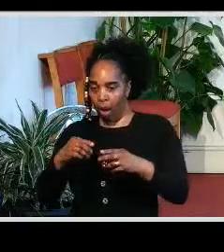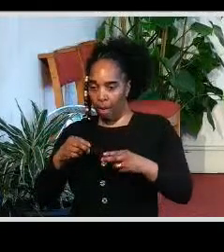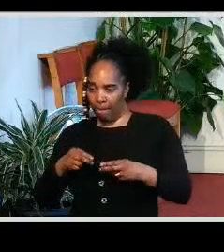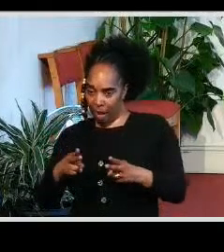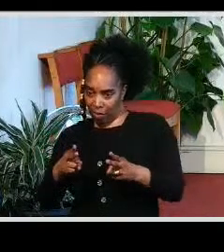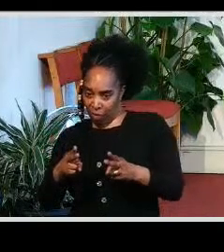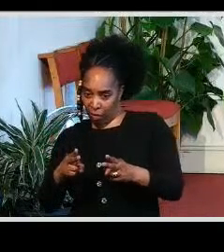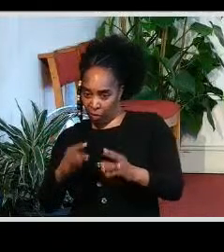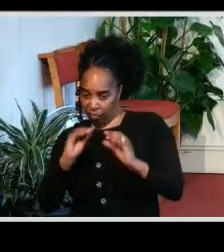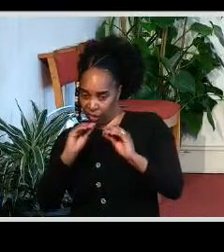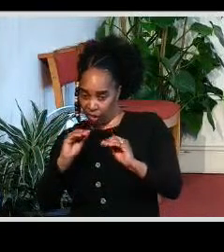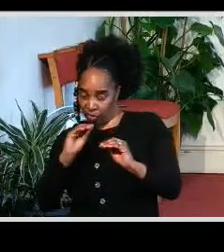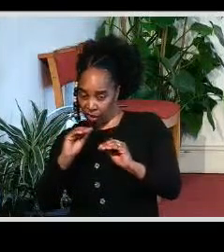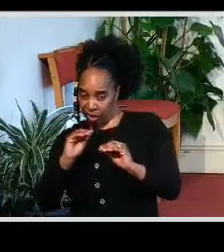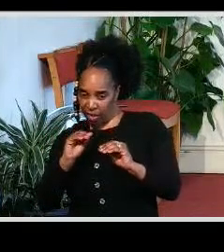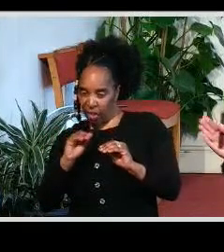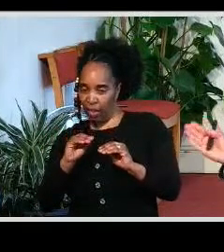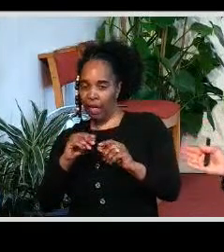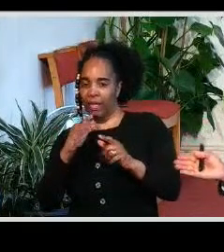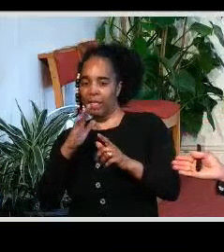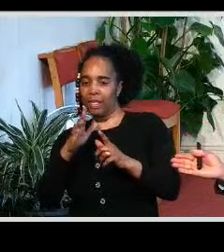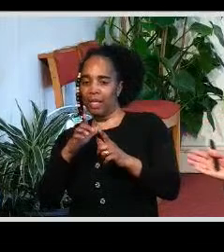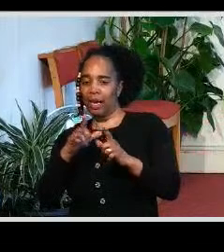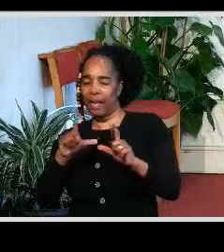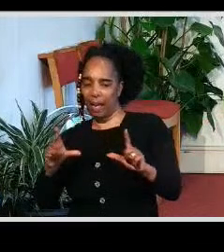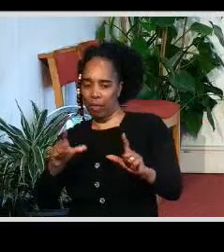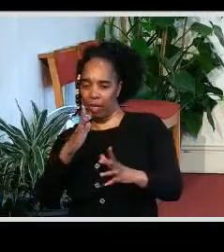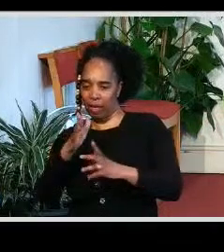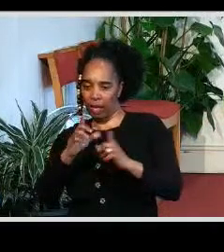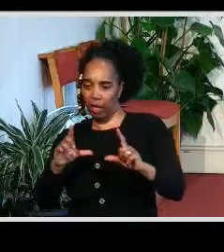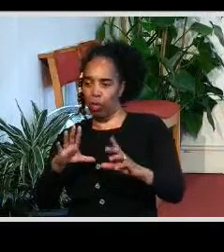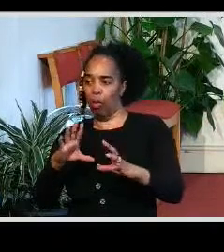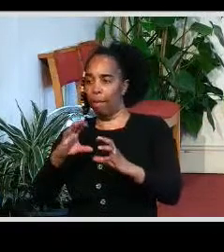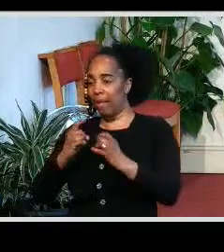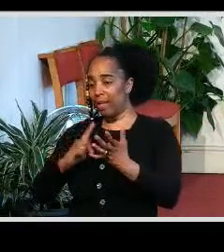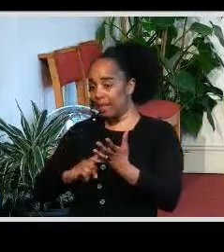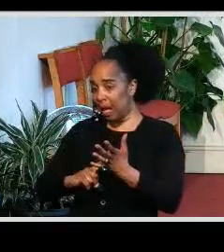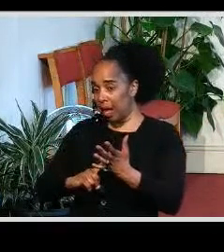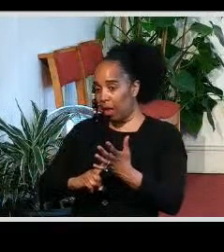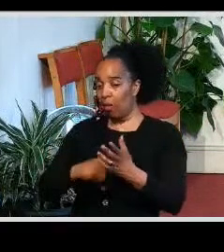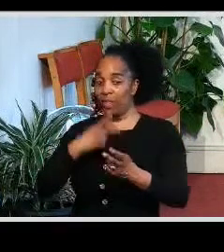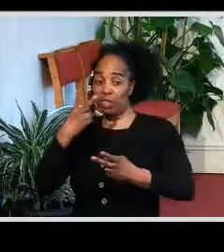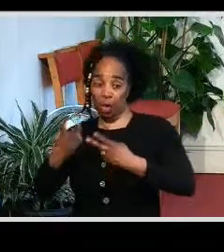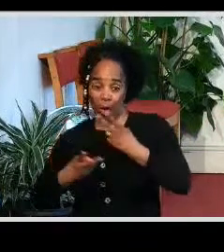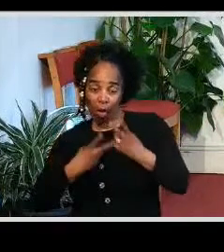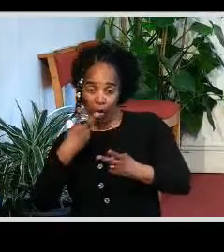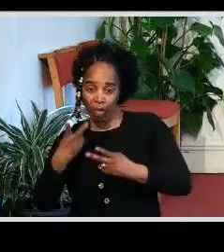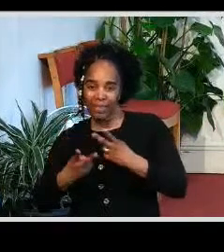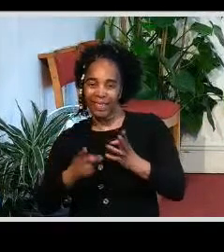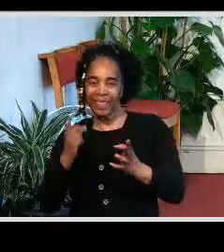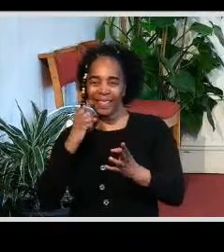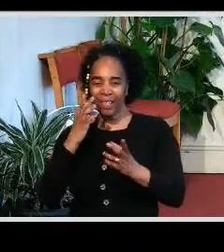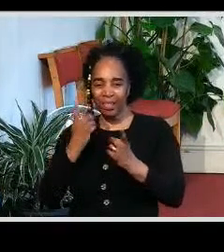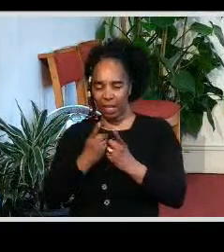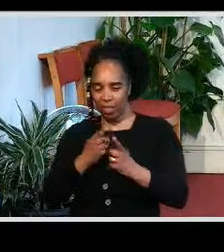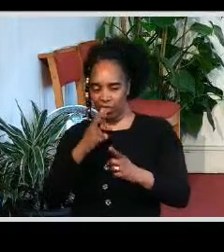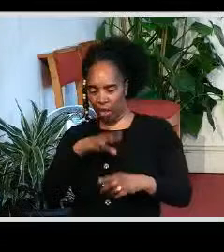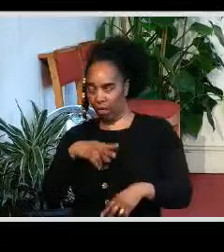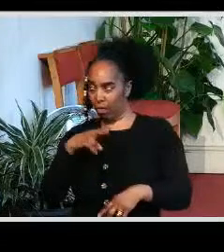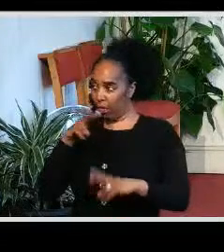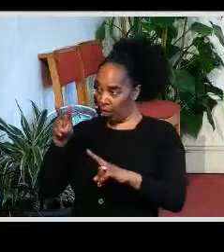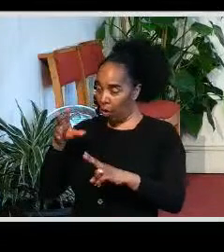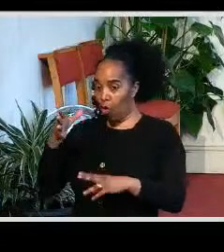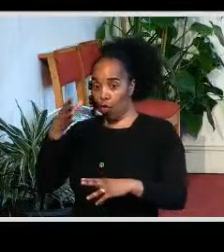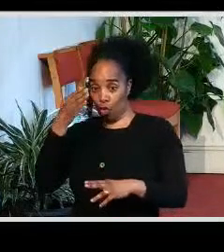which is a sort of specialized branch of BSL, which you're seeing here, and sing-along exercises.